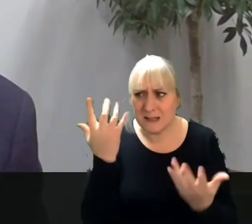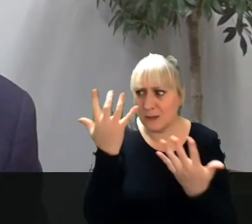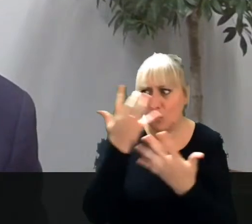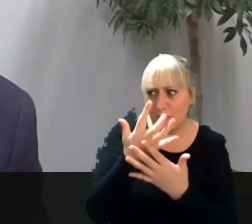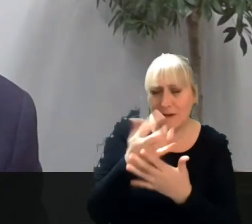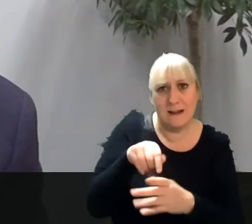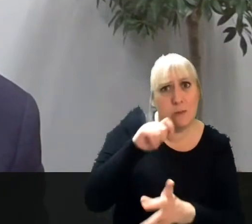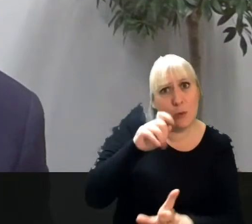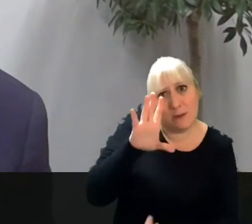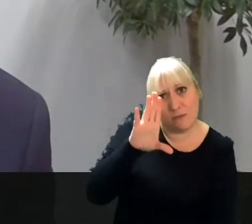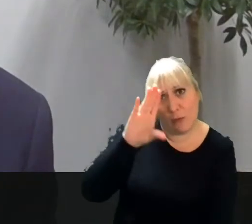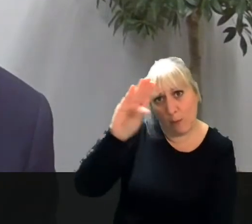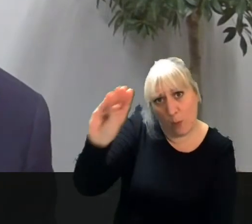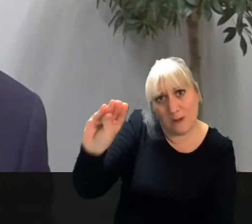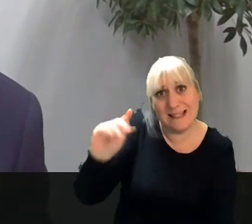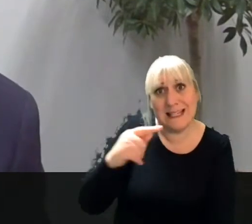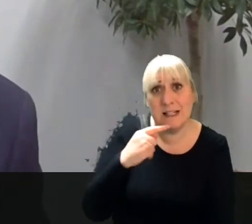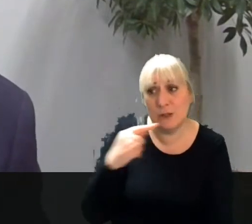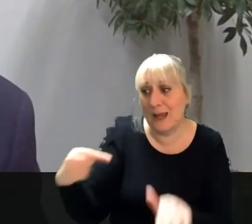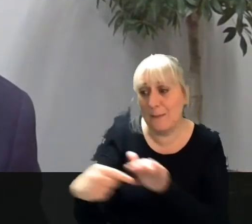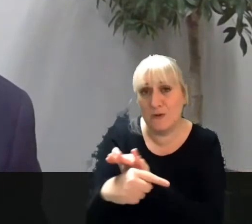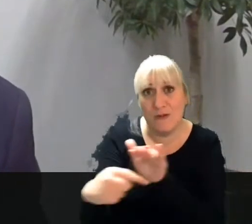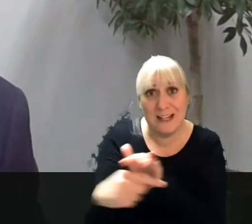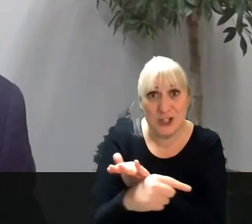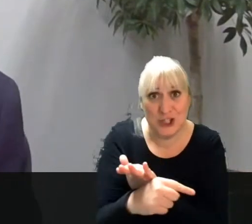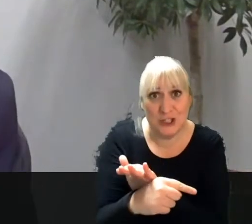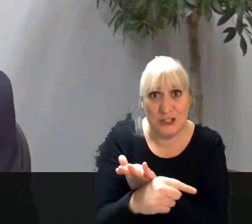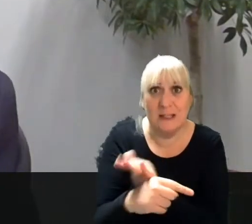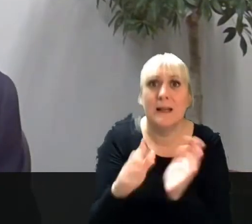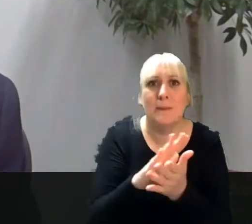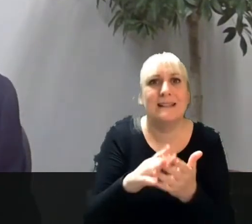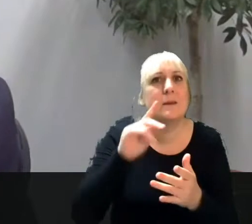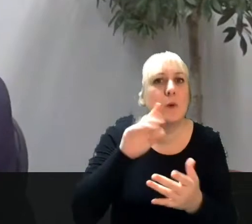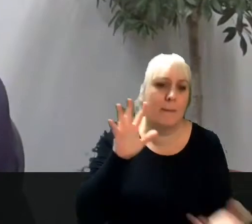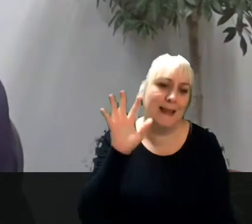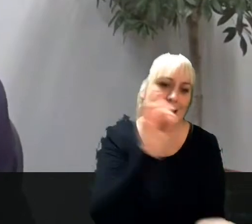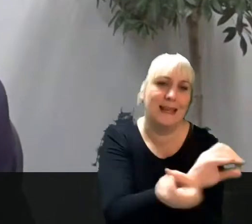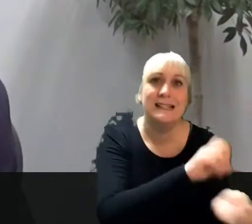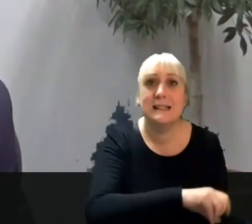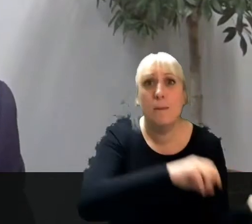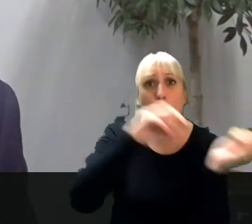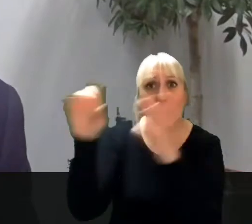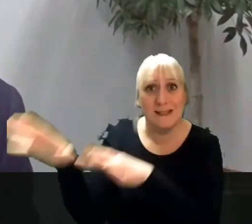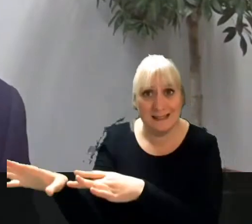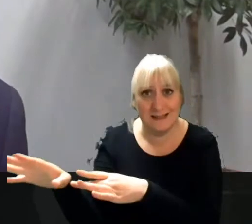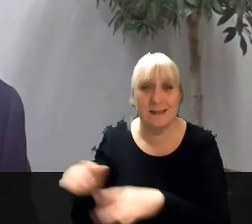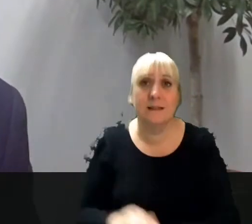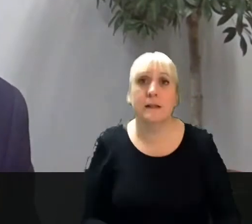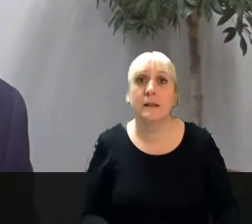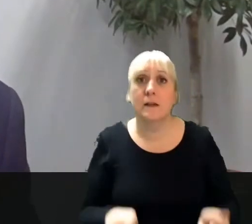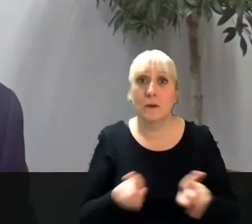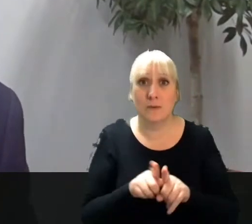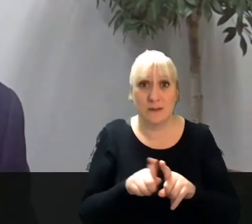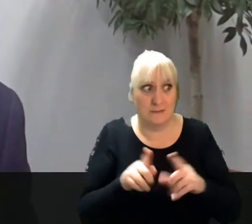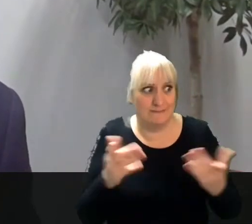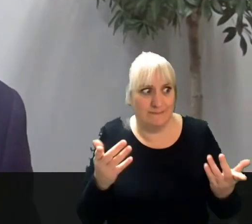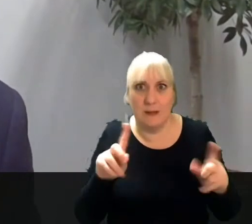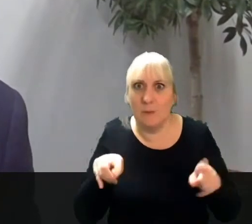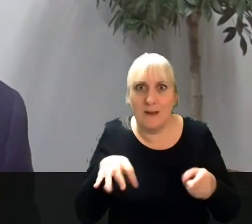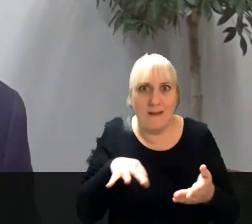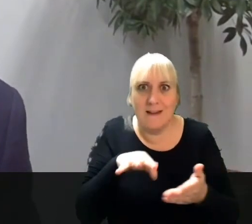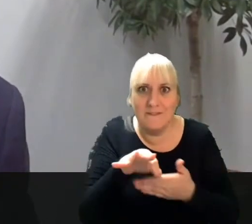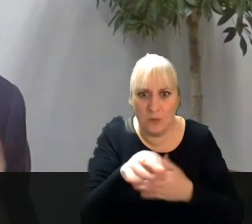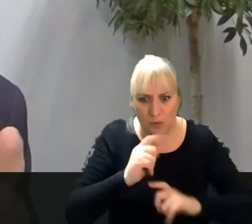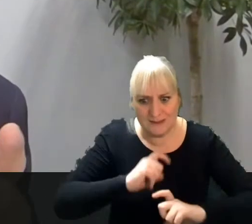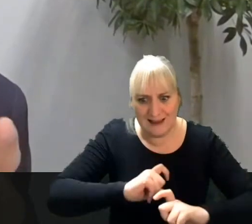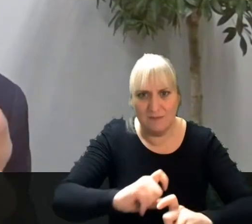to the immigration authorities and they could be deported. And the bad news is we simply can't afford to do all this with the limited resources we have